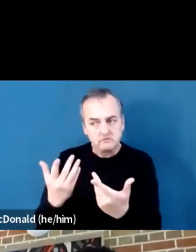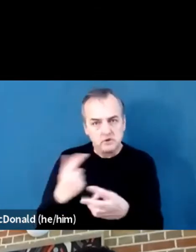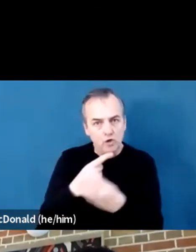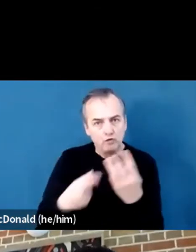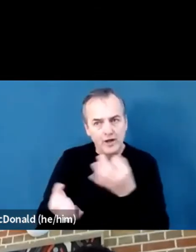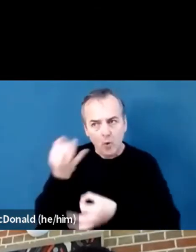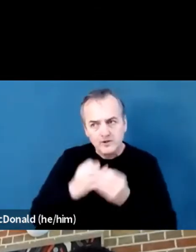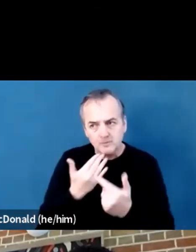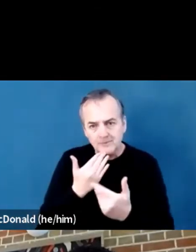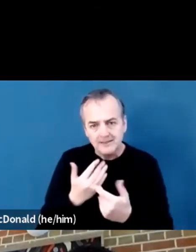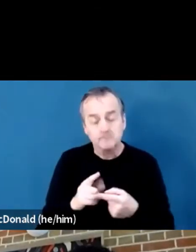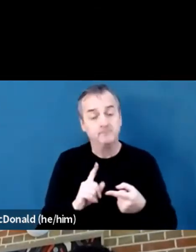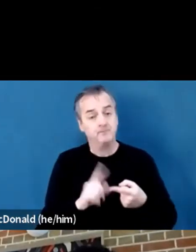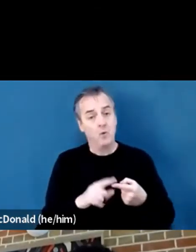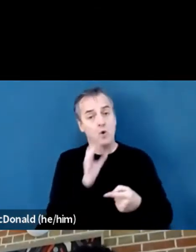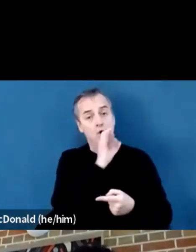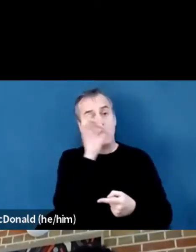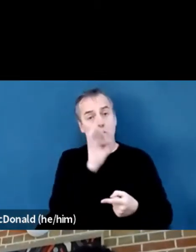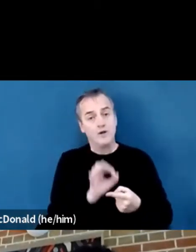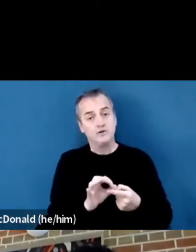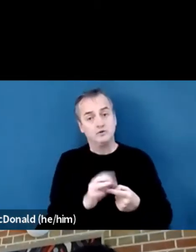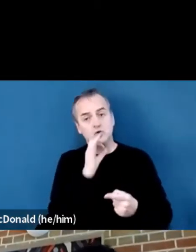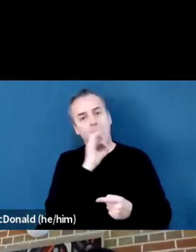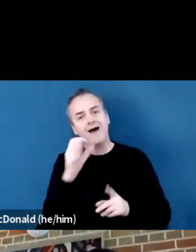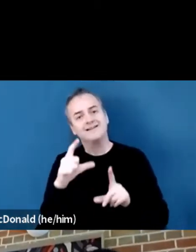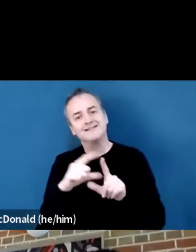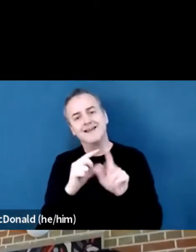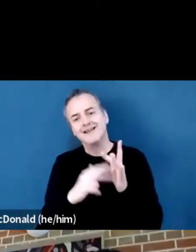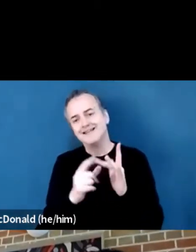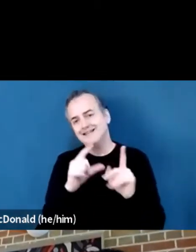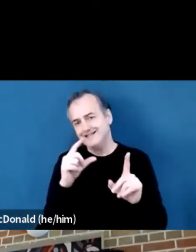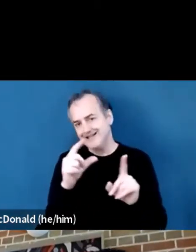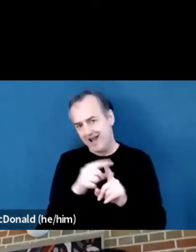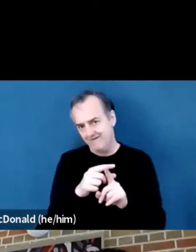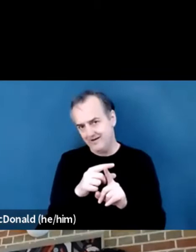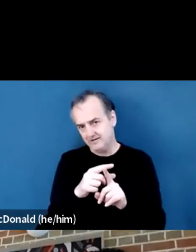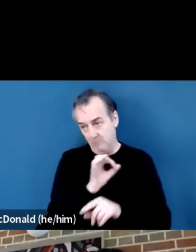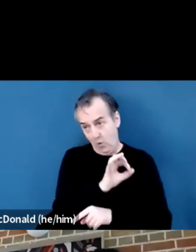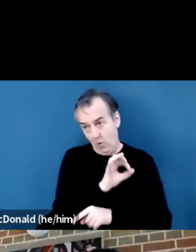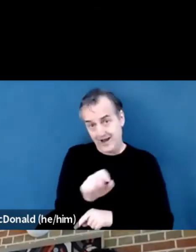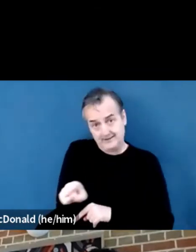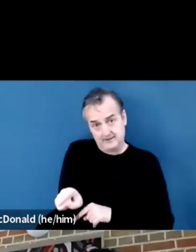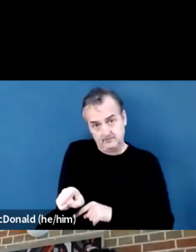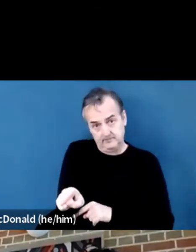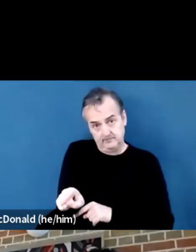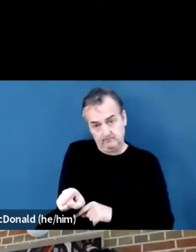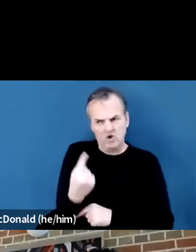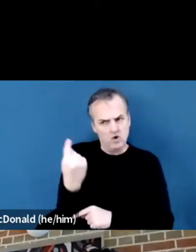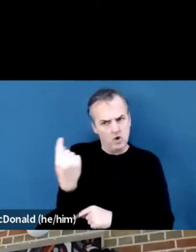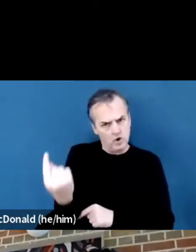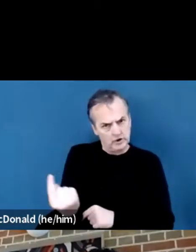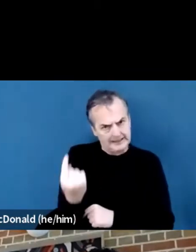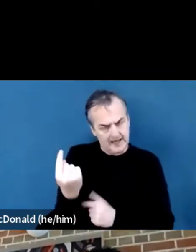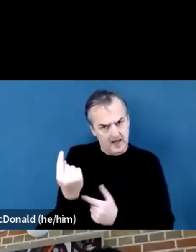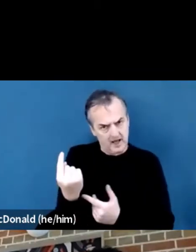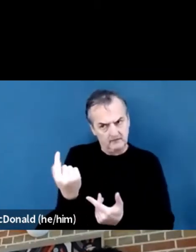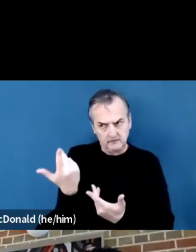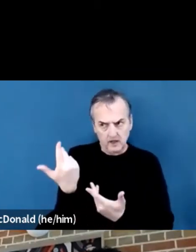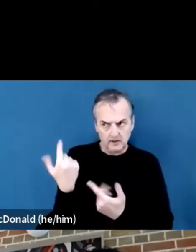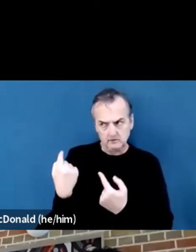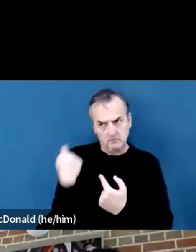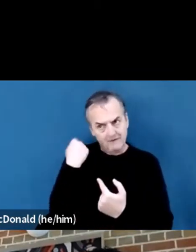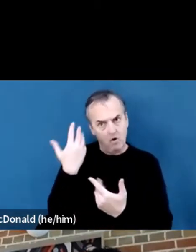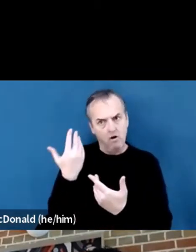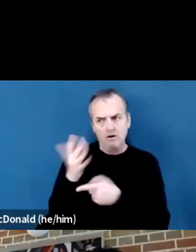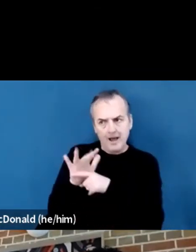Yep, so the first question is for David specifically, and that is, were you ever under pressure to write